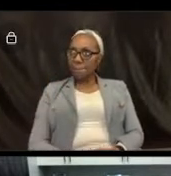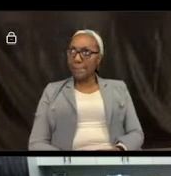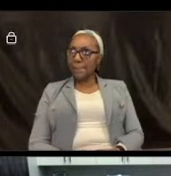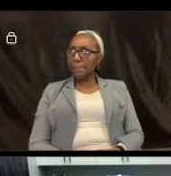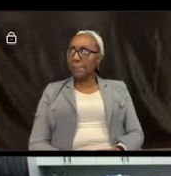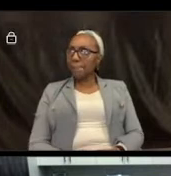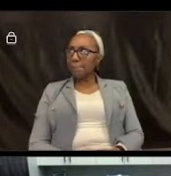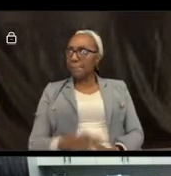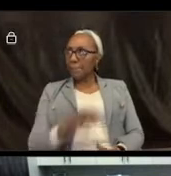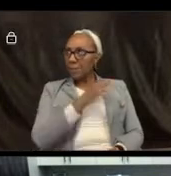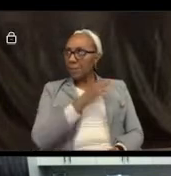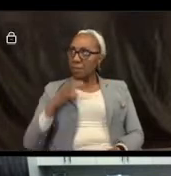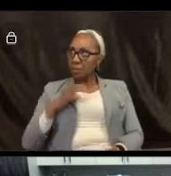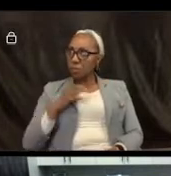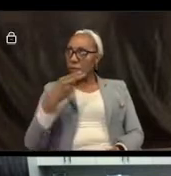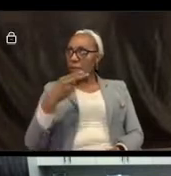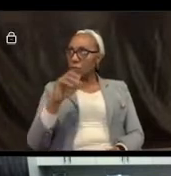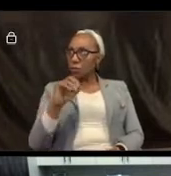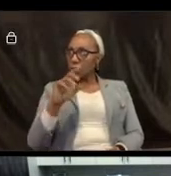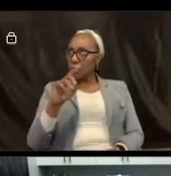Mr. Hodge.